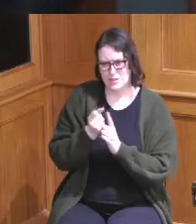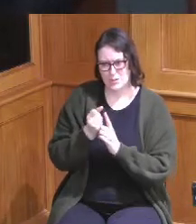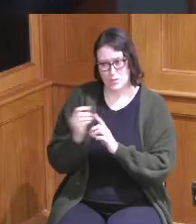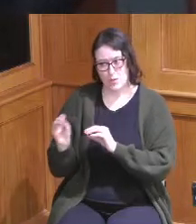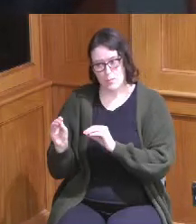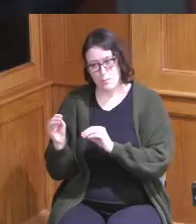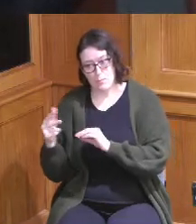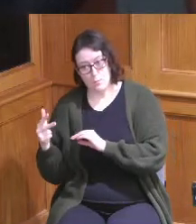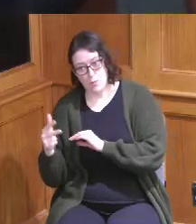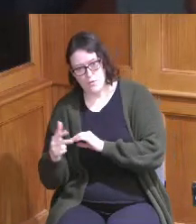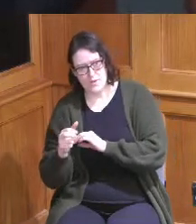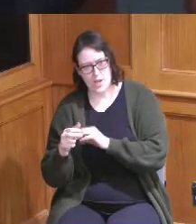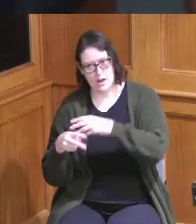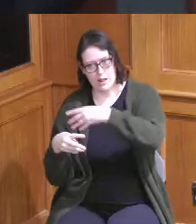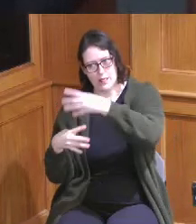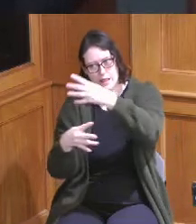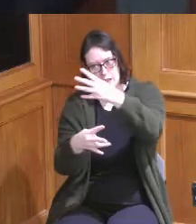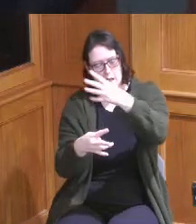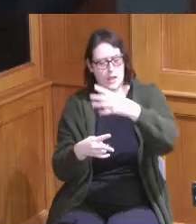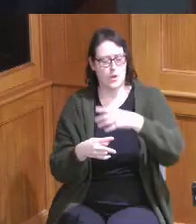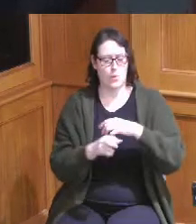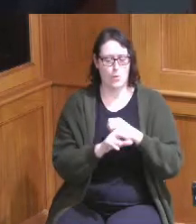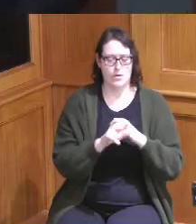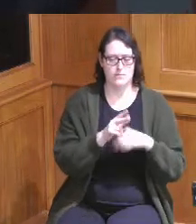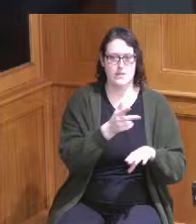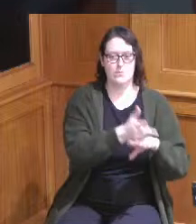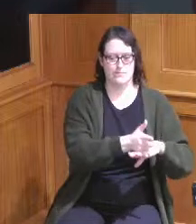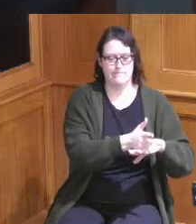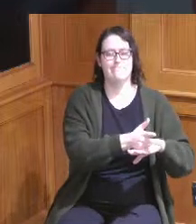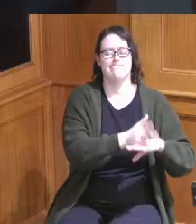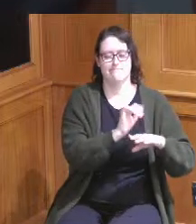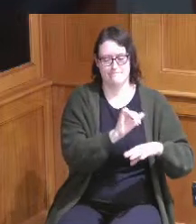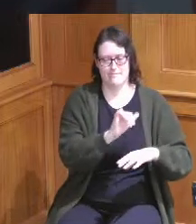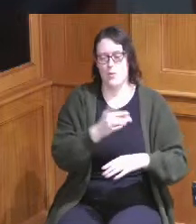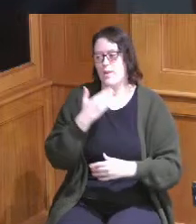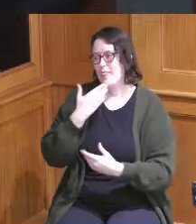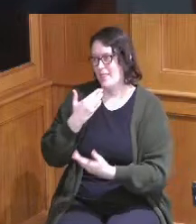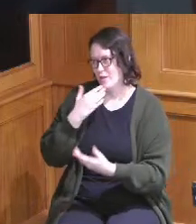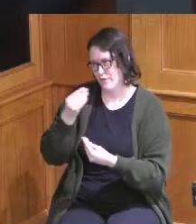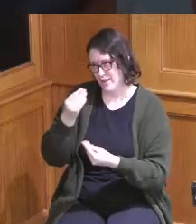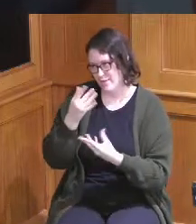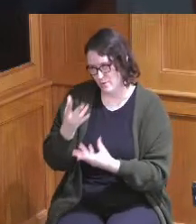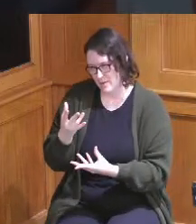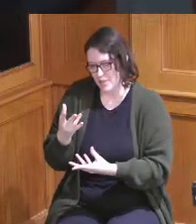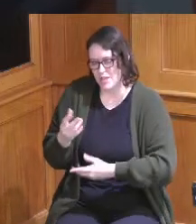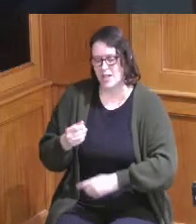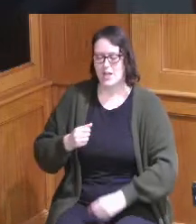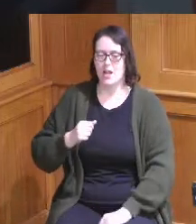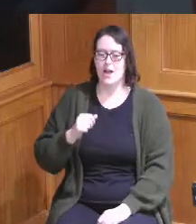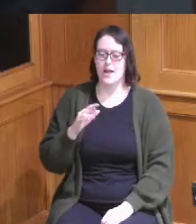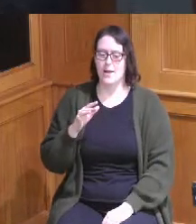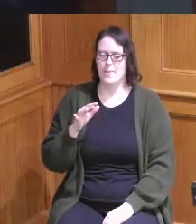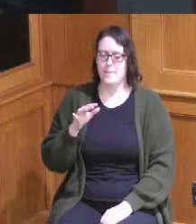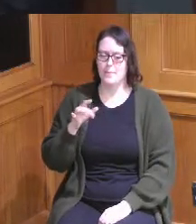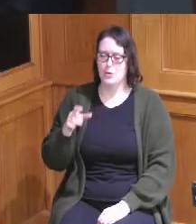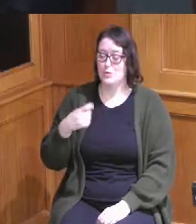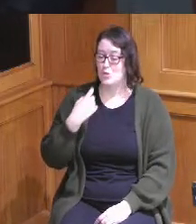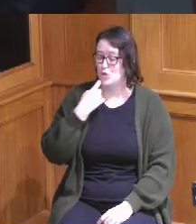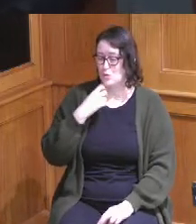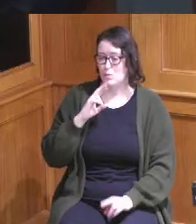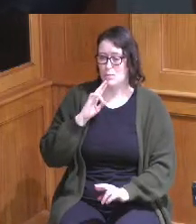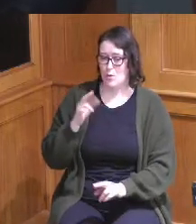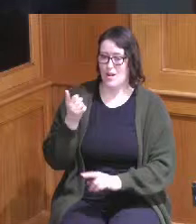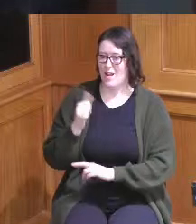hadn't heard any reports on that. So thank you for the information. You've just reported